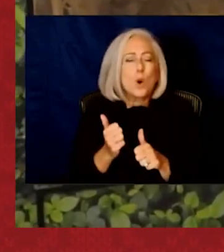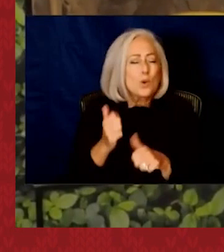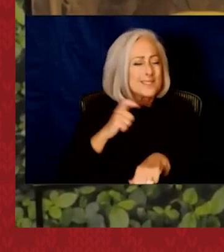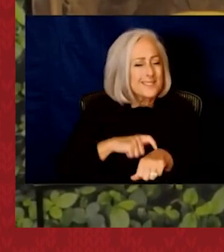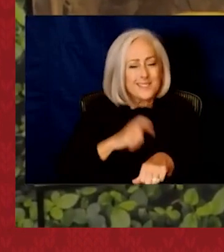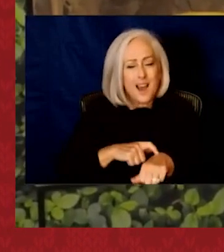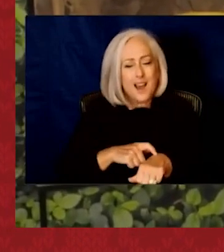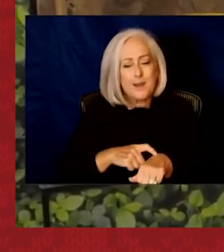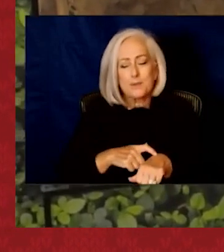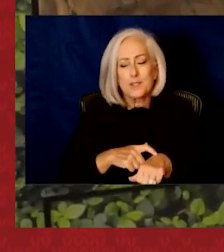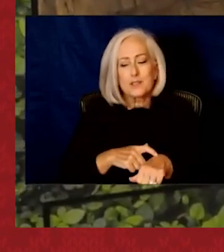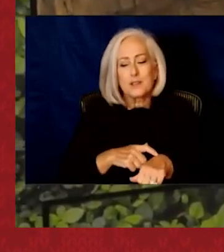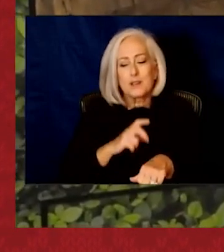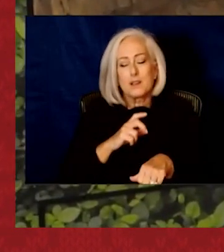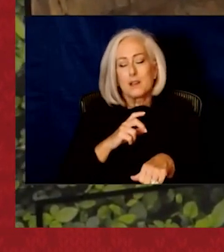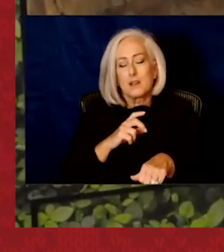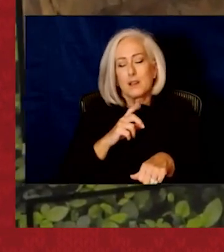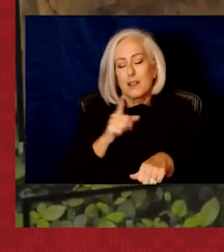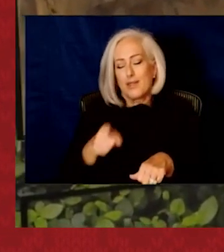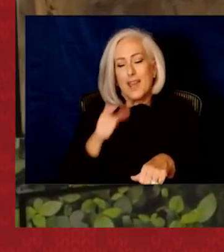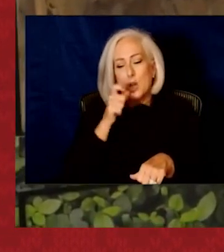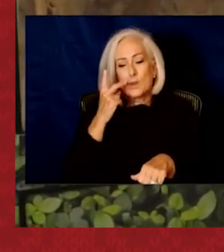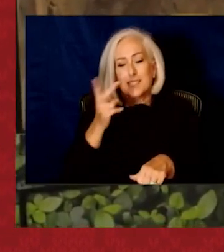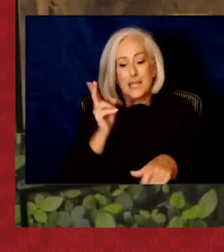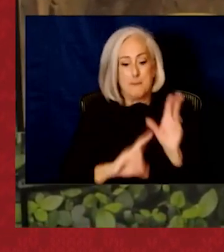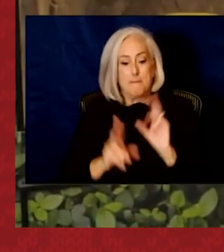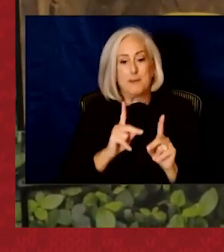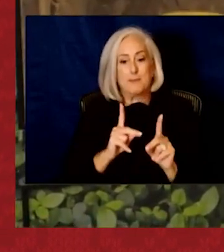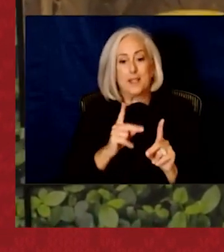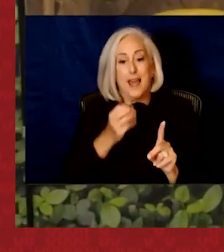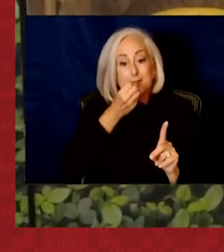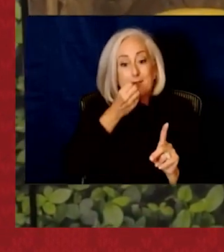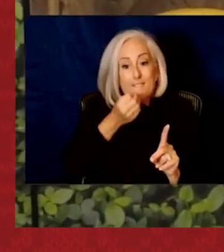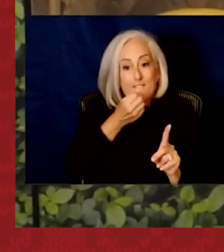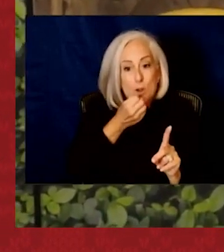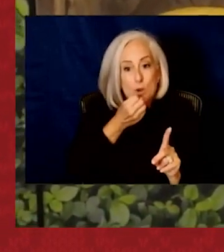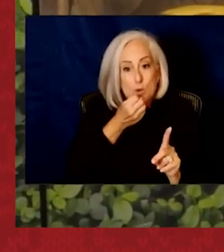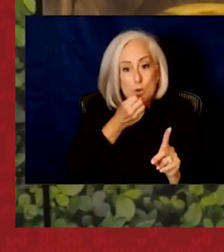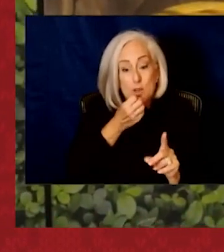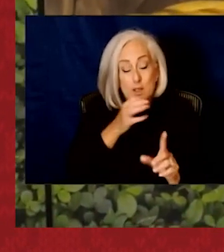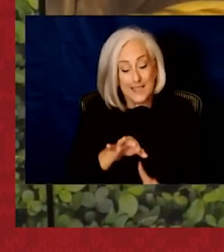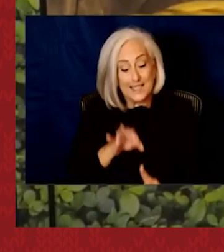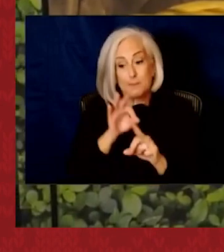going to, especially wild snakes, the majority of them are just trying